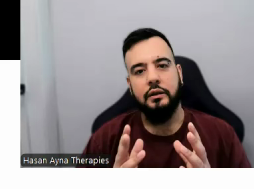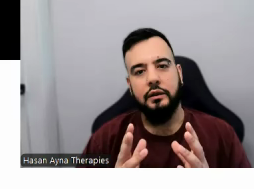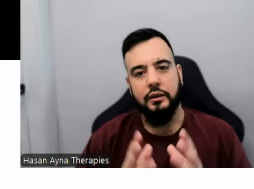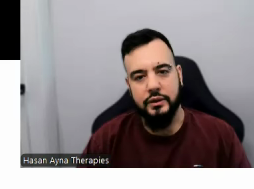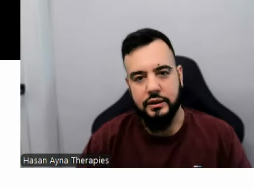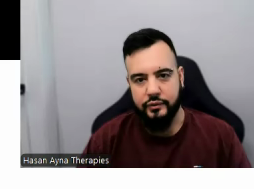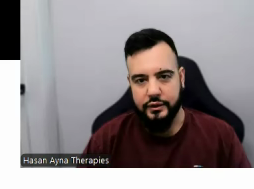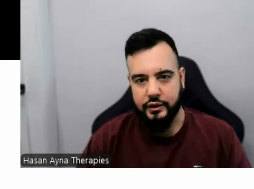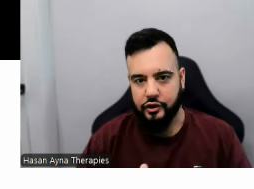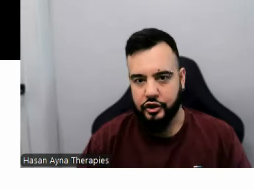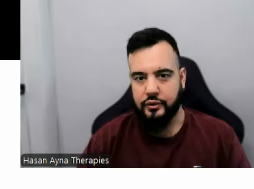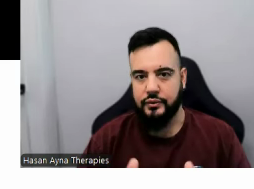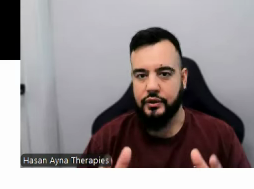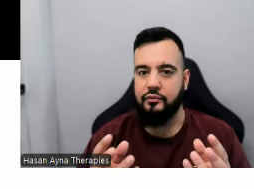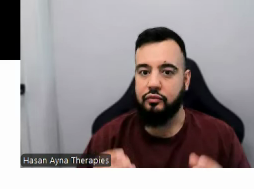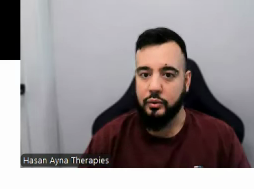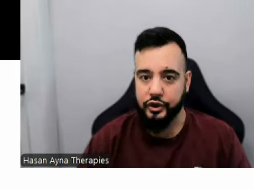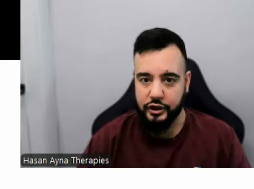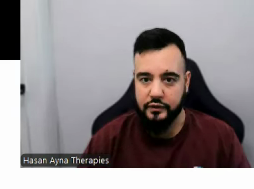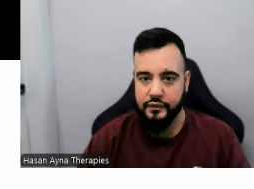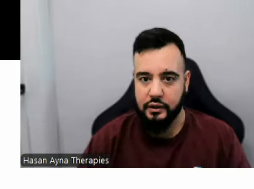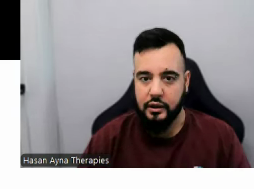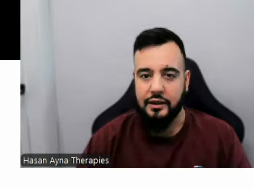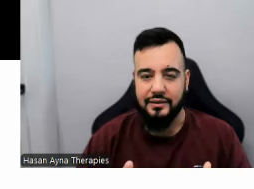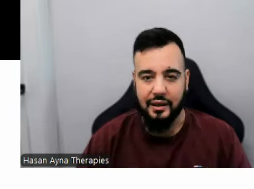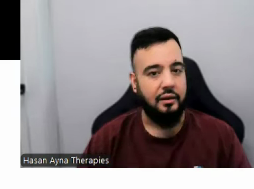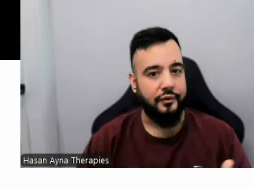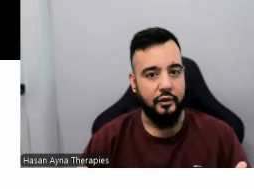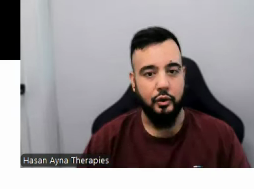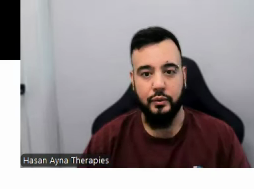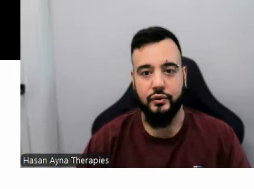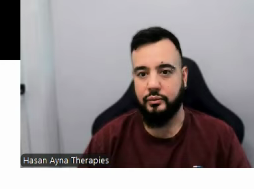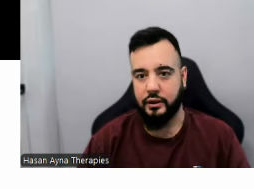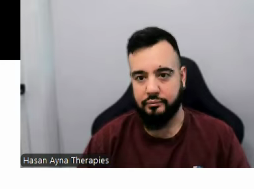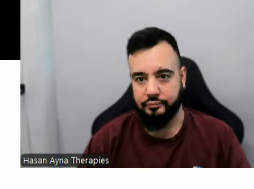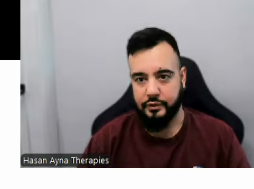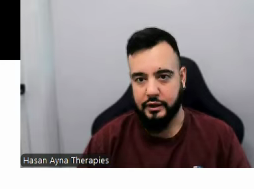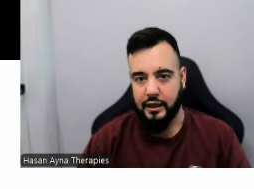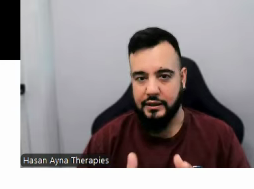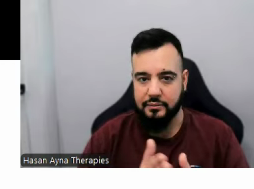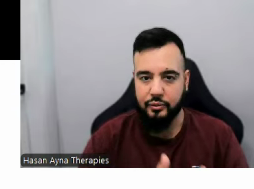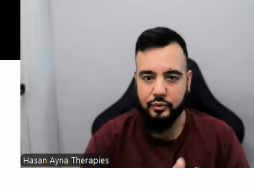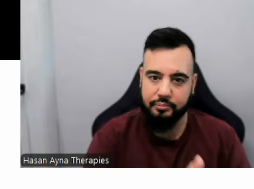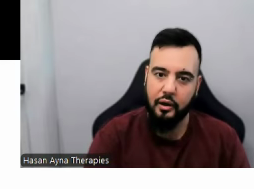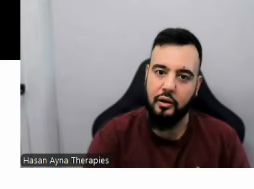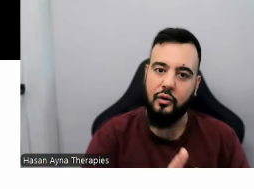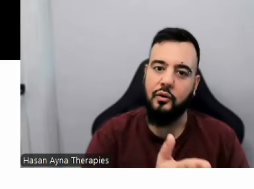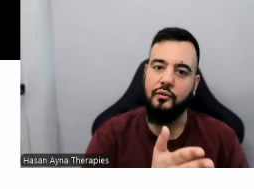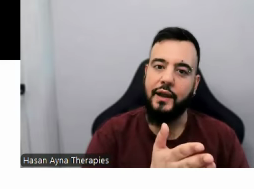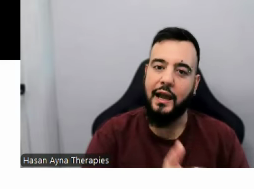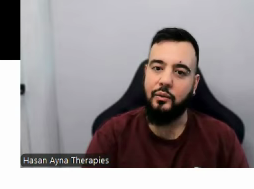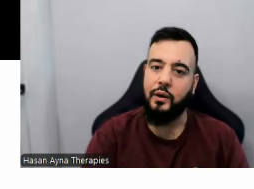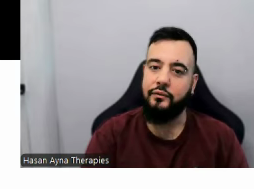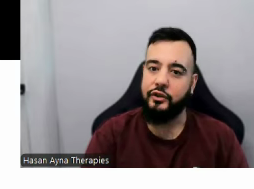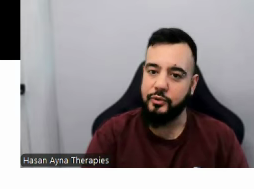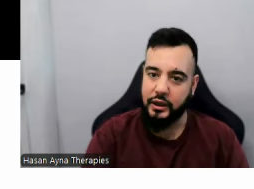Now, linguistic research shows that role shifts tell us who is talking, and it's an important part